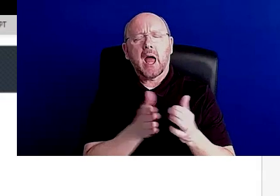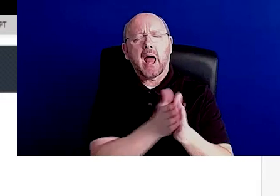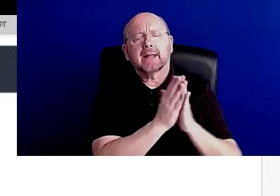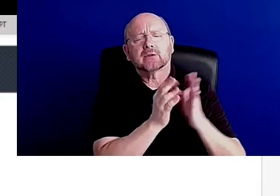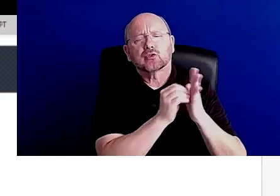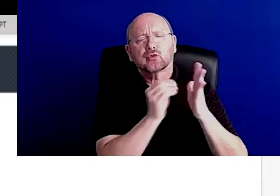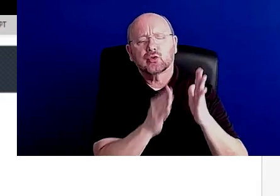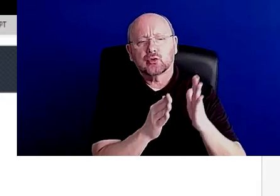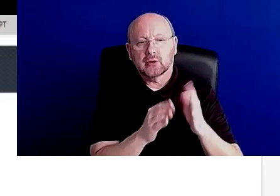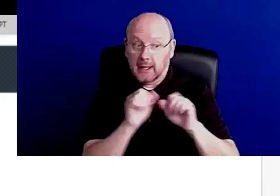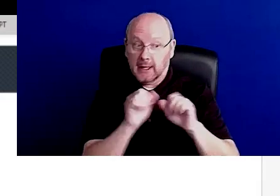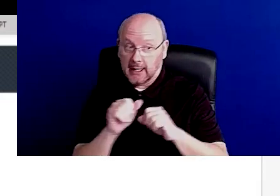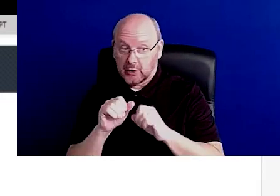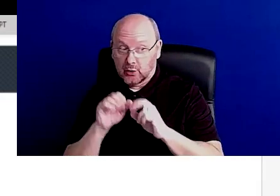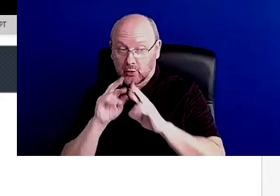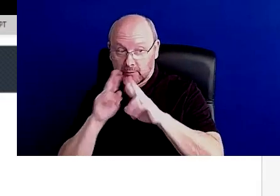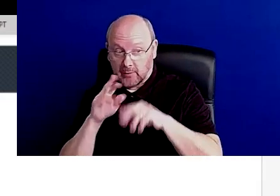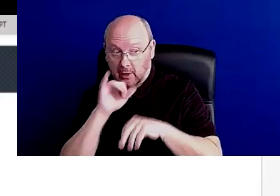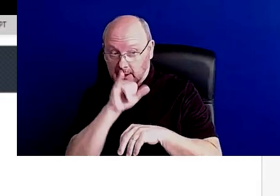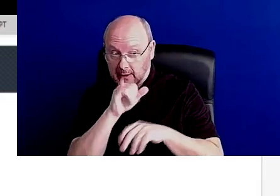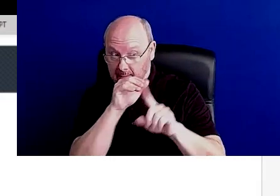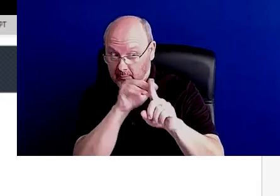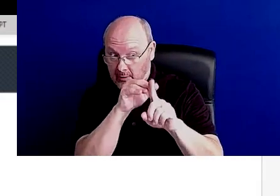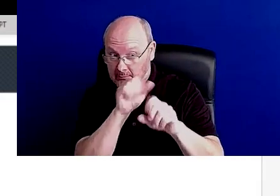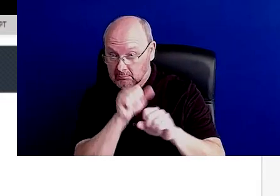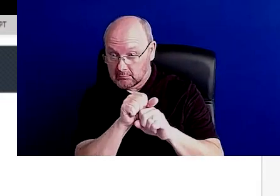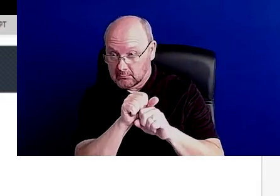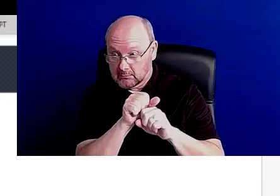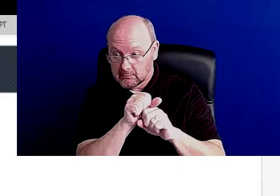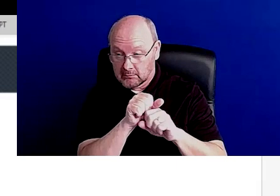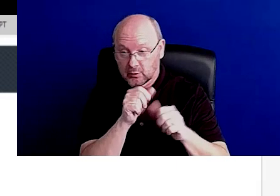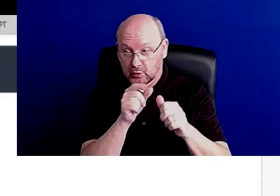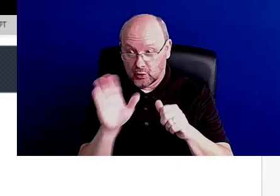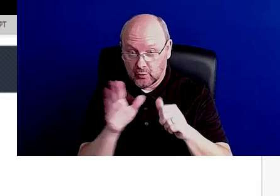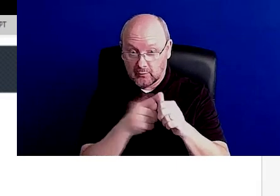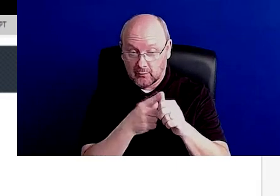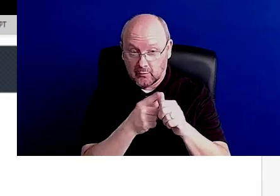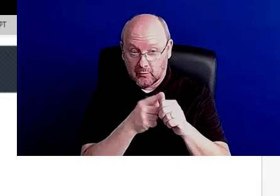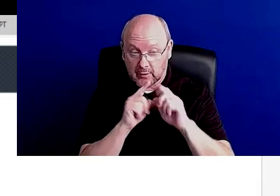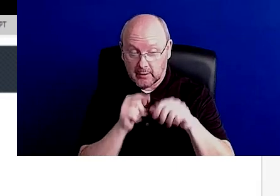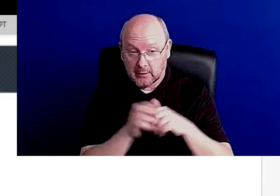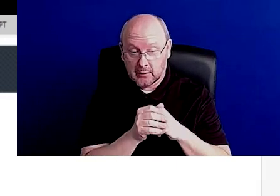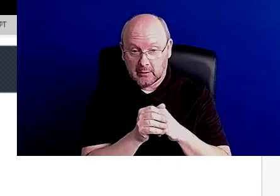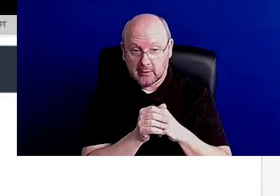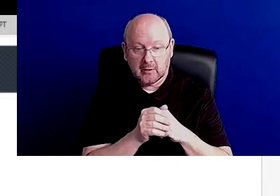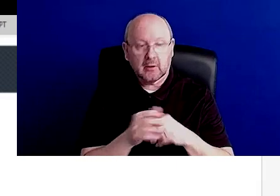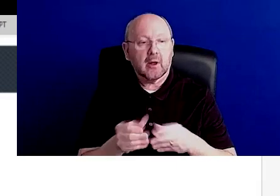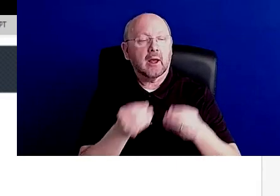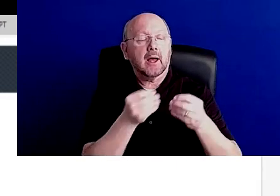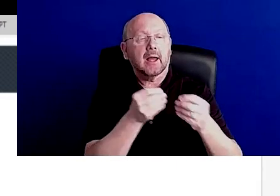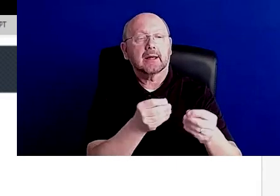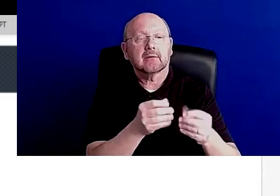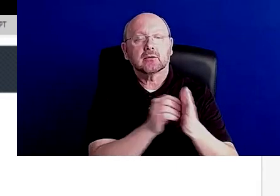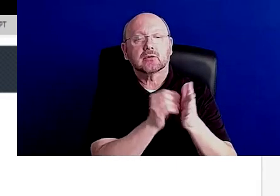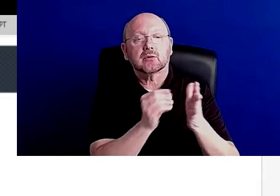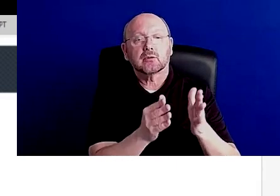response to what this prompt should be? Now, instead of making an initial response to something that I might give as my students as a sample assignment, maybe